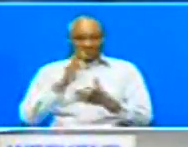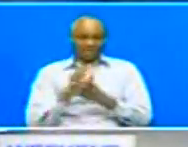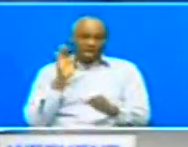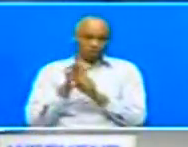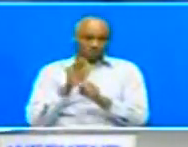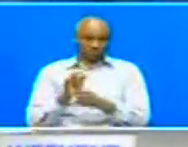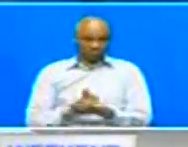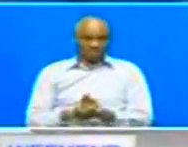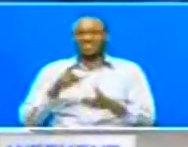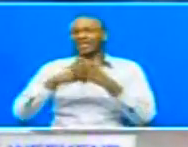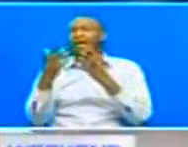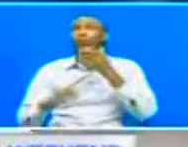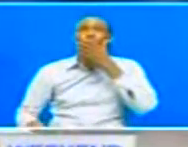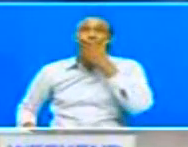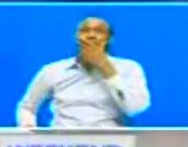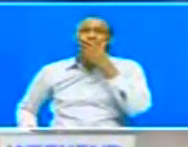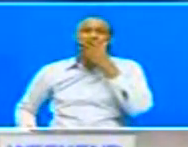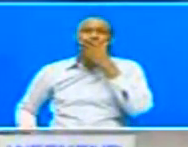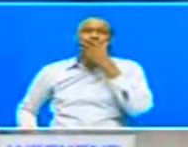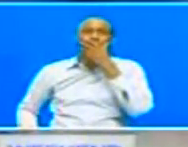lot. Where do we start? Let's see.